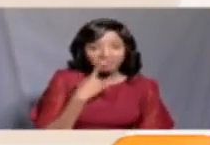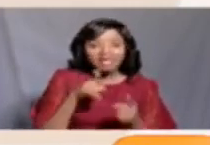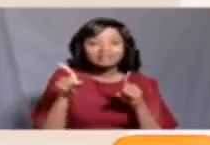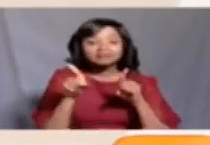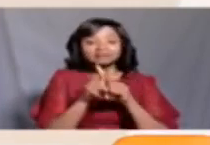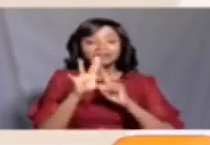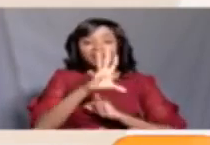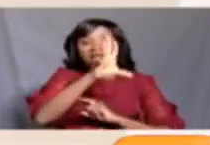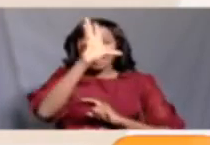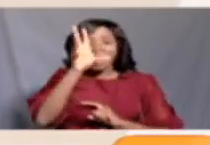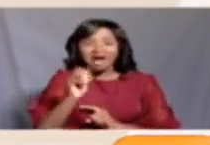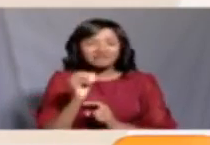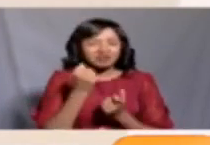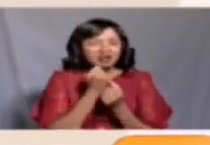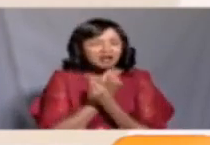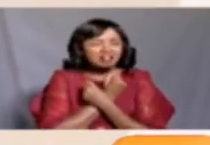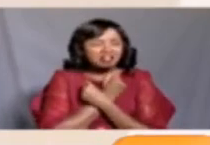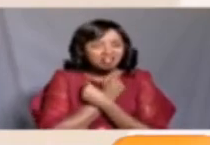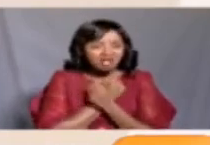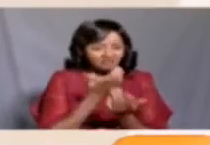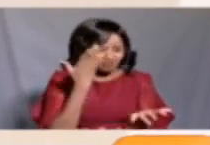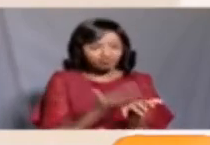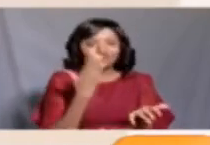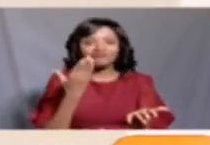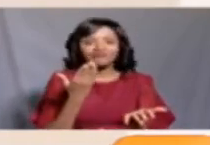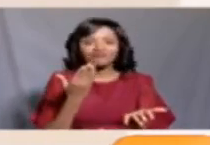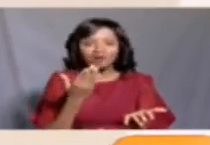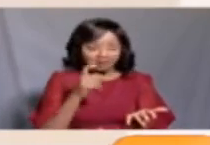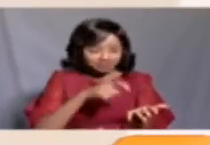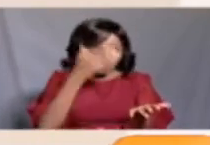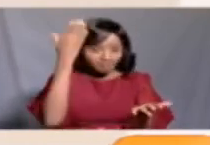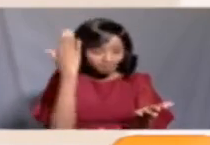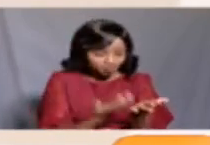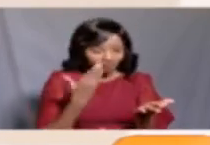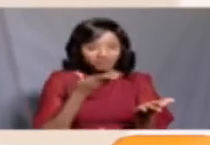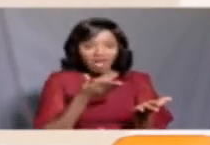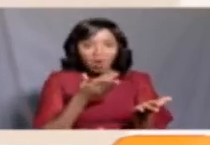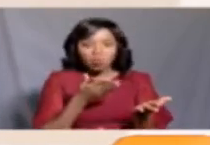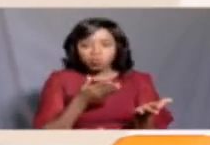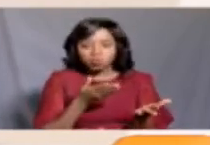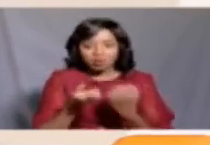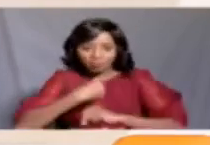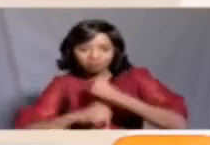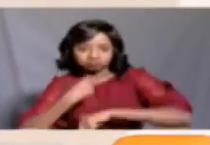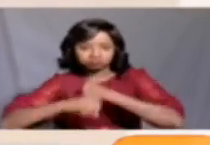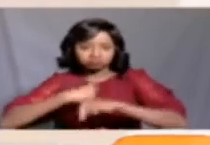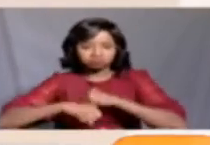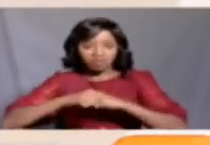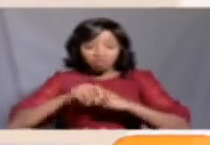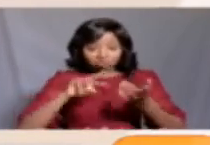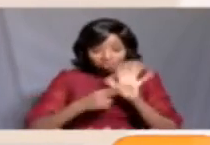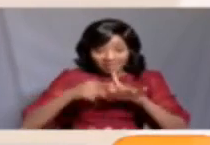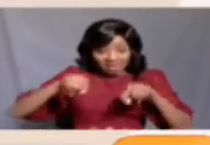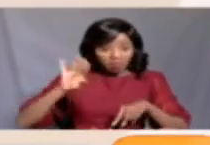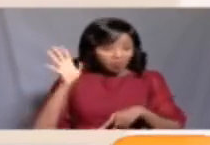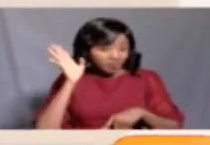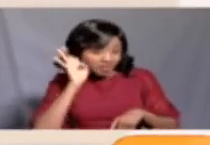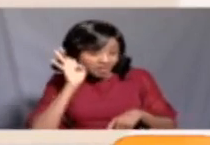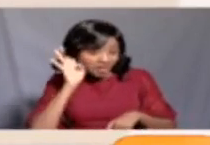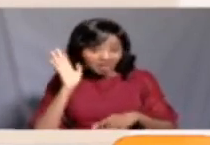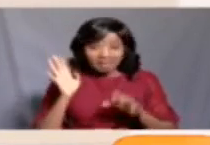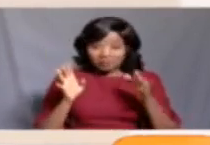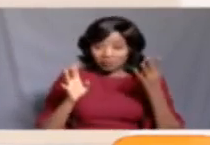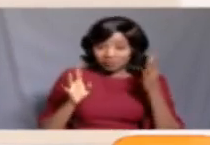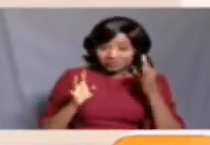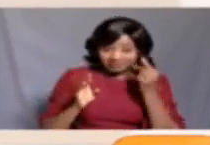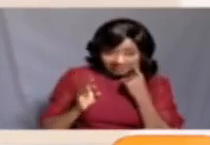symbolism. Africans love evidence. And once we see it, we now start listening. Now we're hearing it and we're seeing it. So I think we're going to start